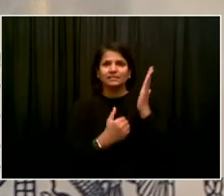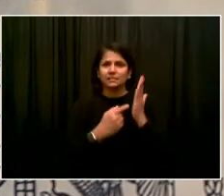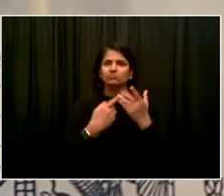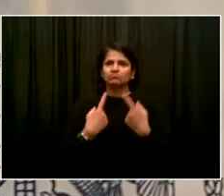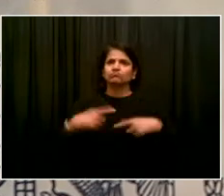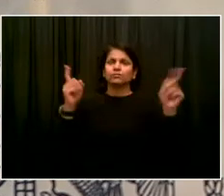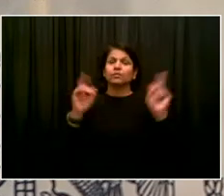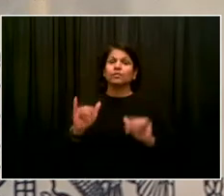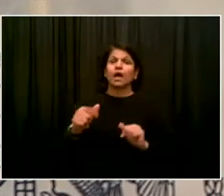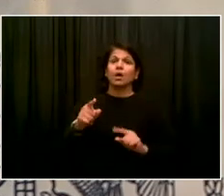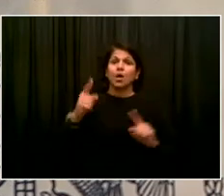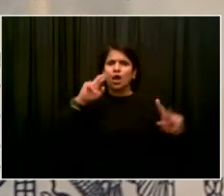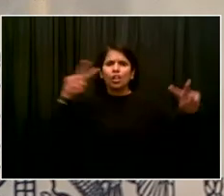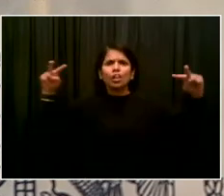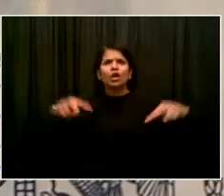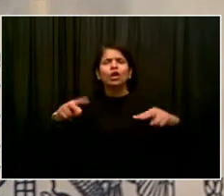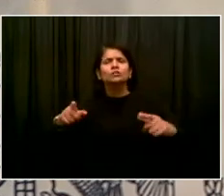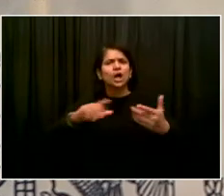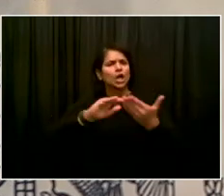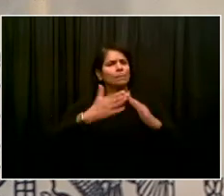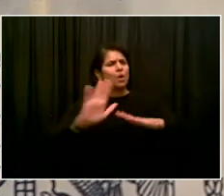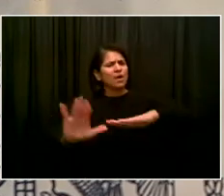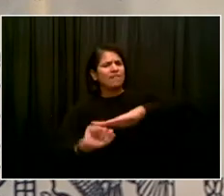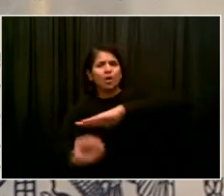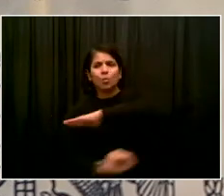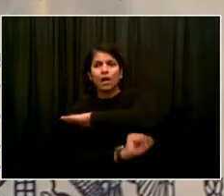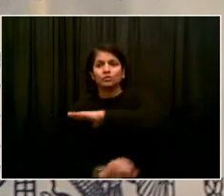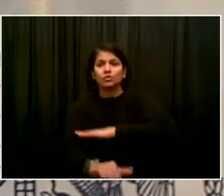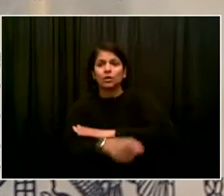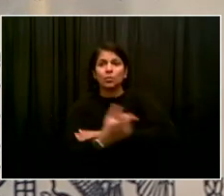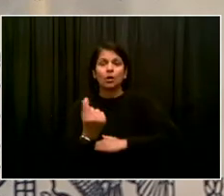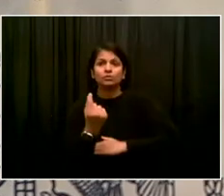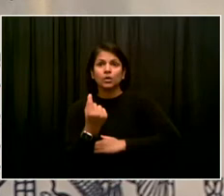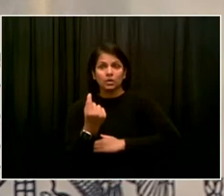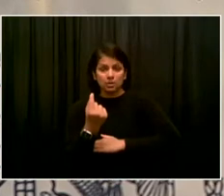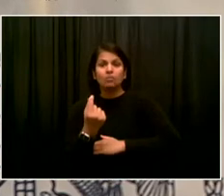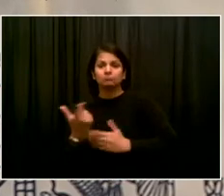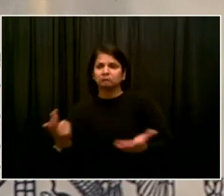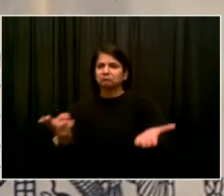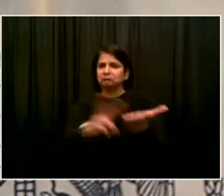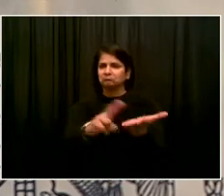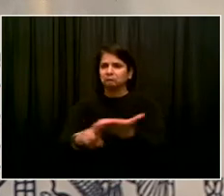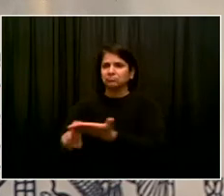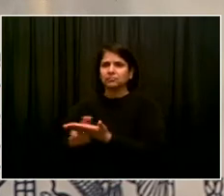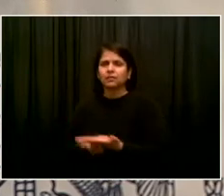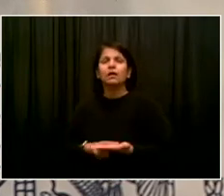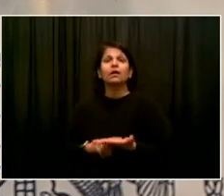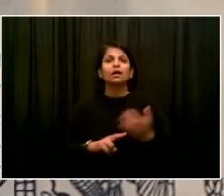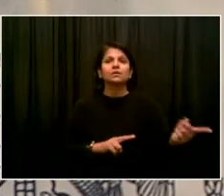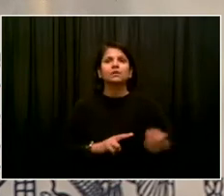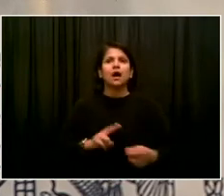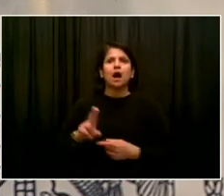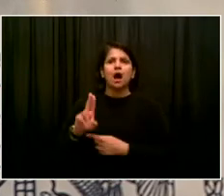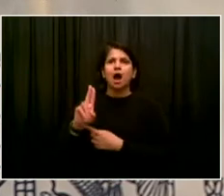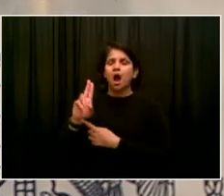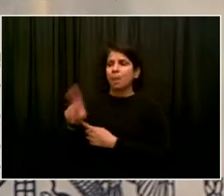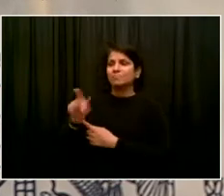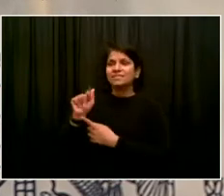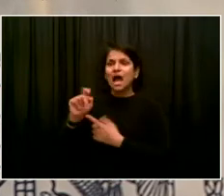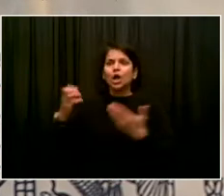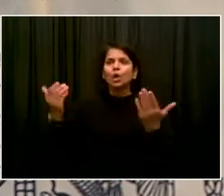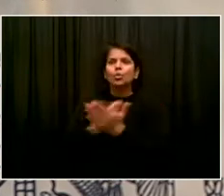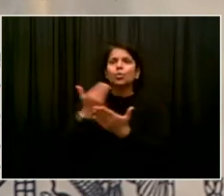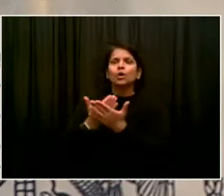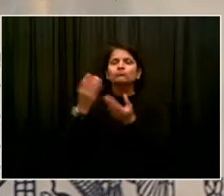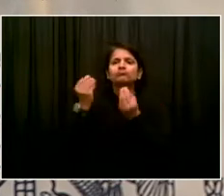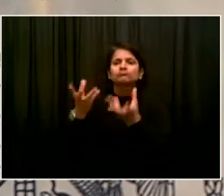foundational document, the city charter, and update it. Start the process of bringing it into the 21st century and weeding